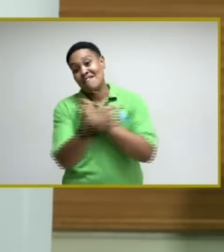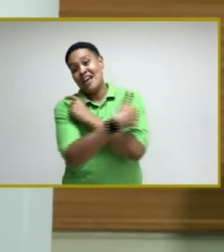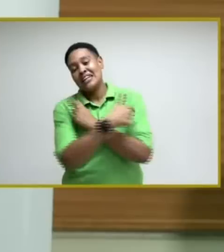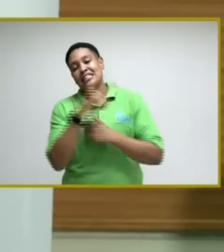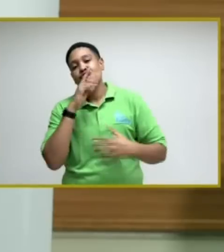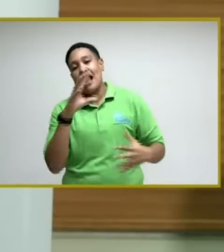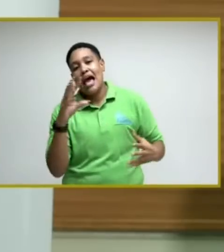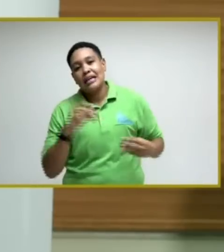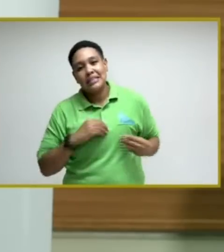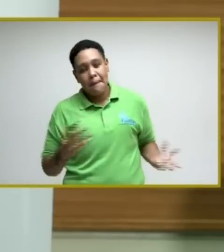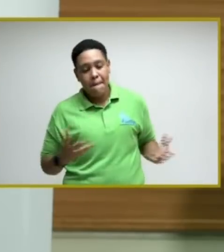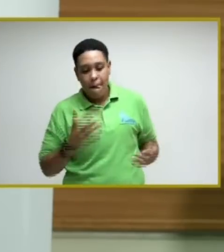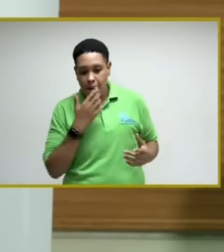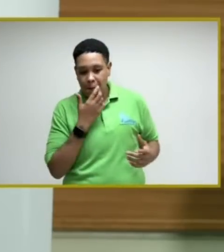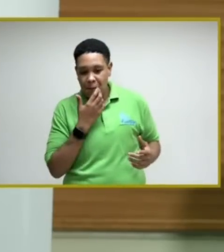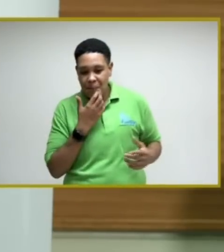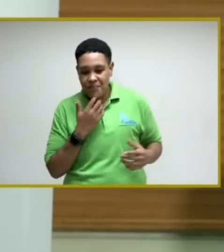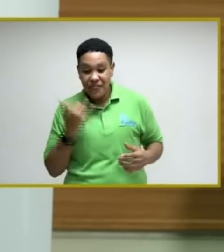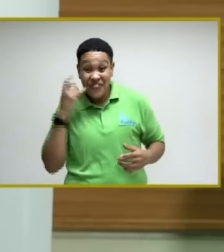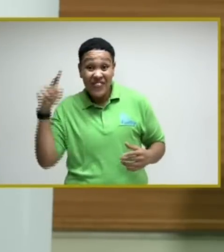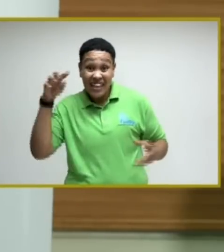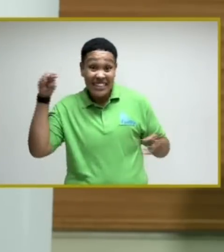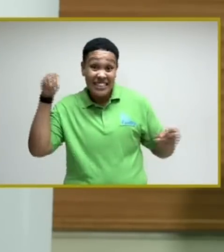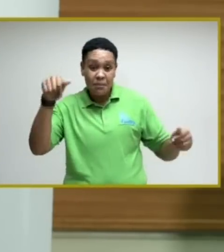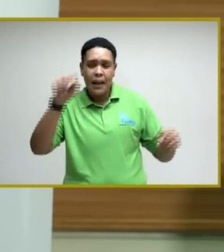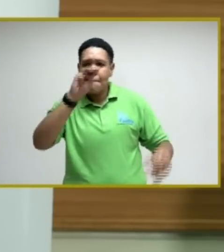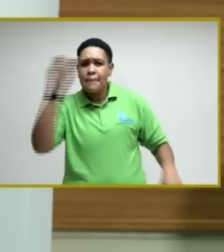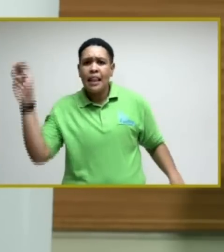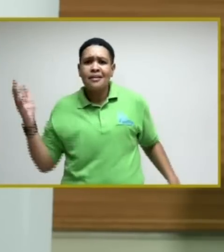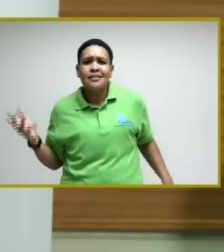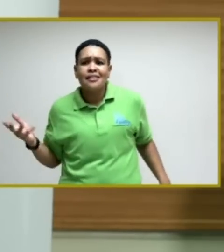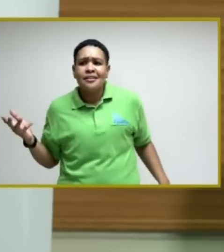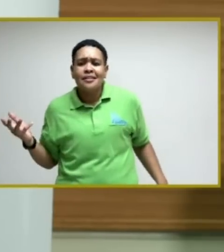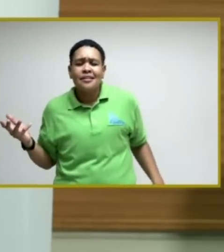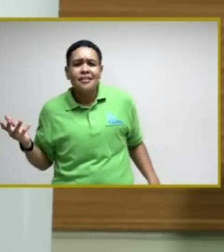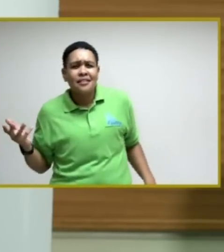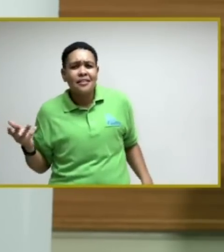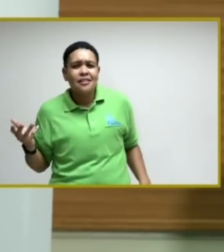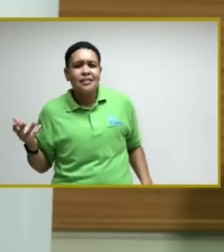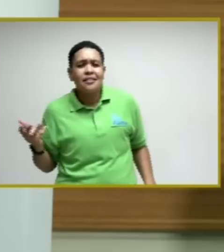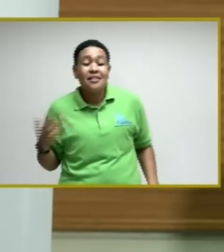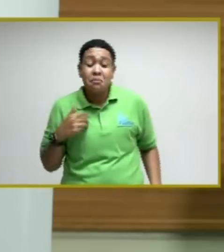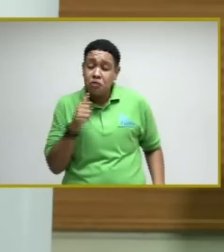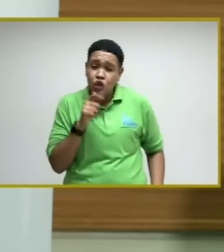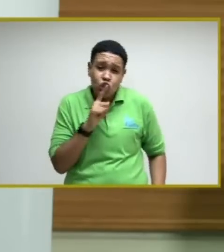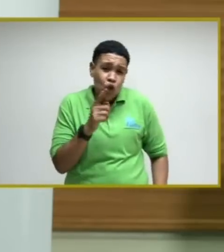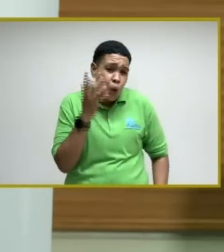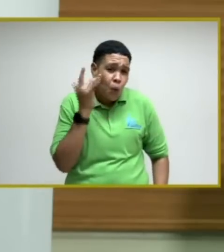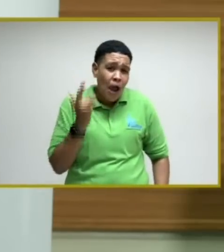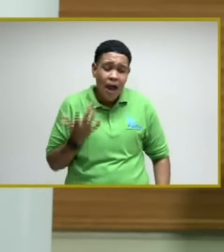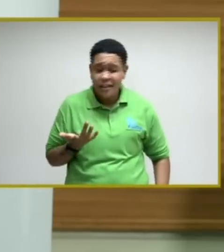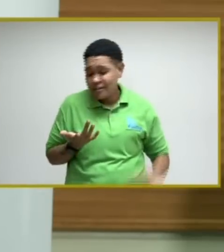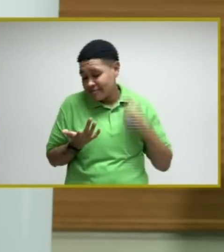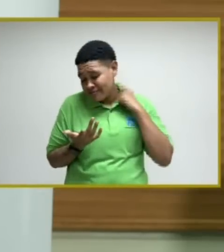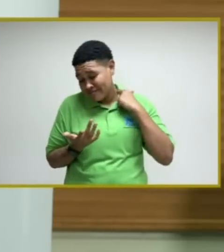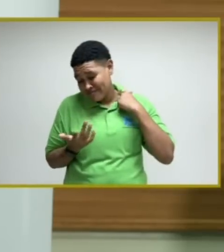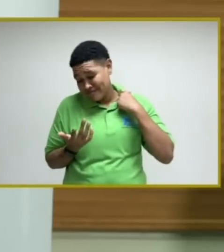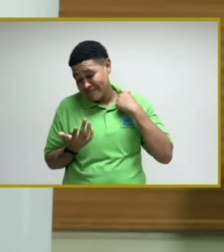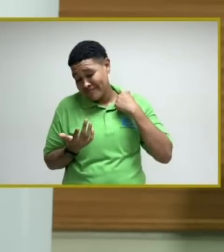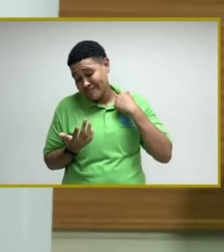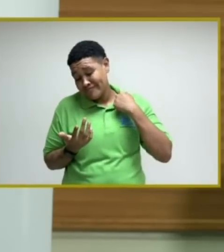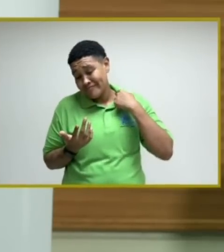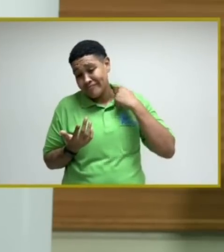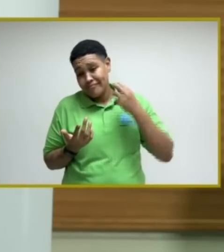accepted. And if they spend millions, I'm not sure why persons are suspicious